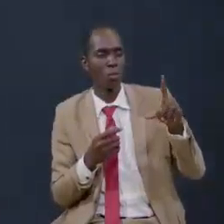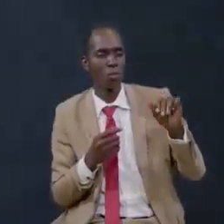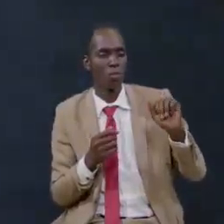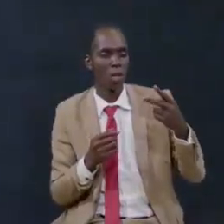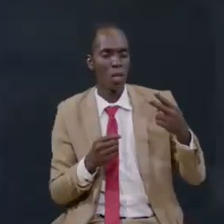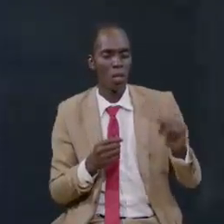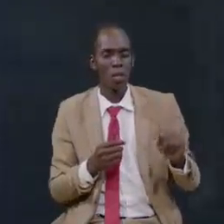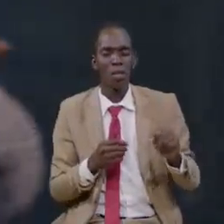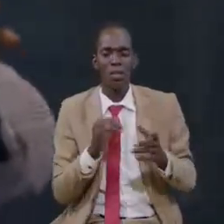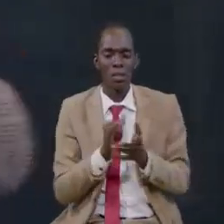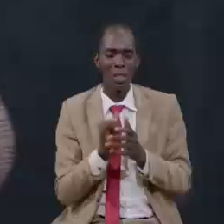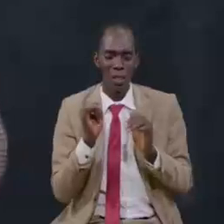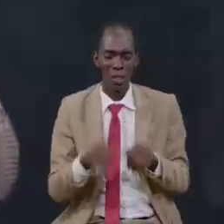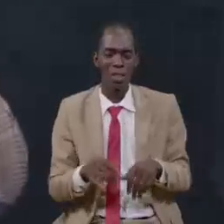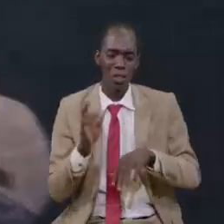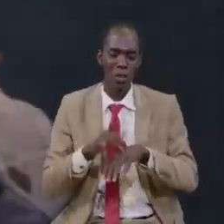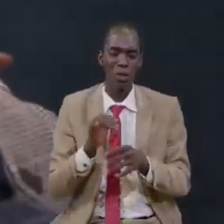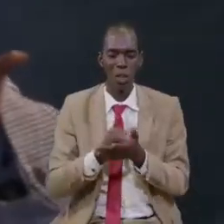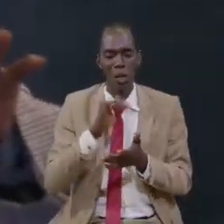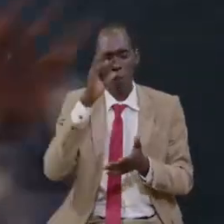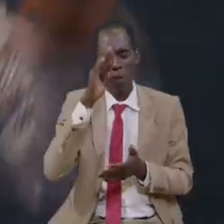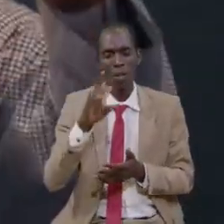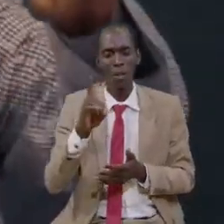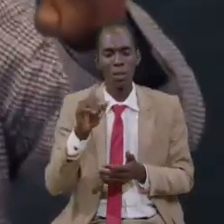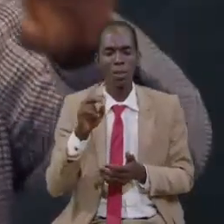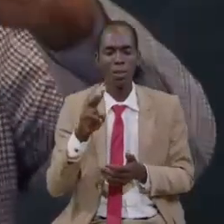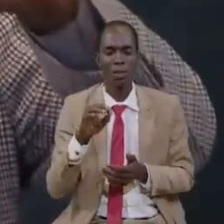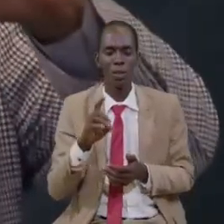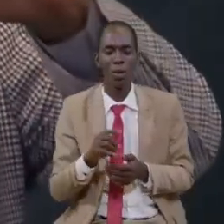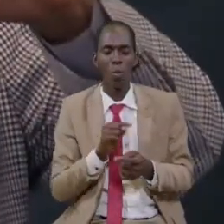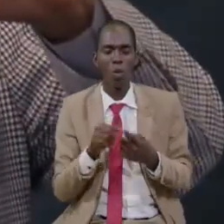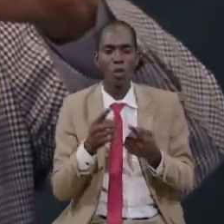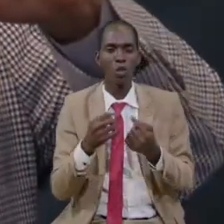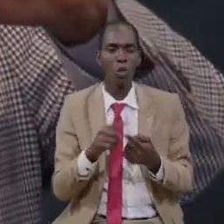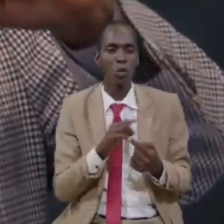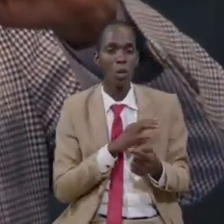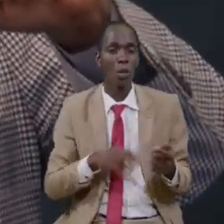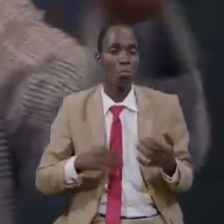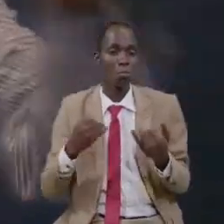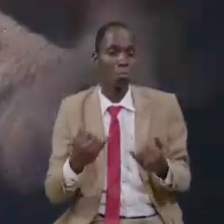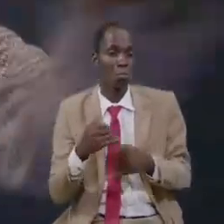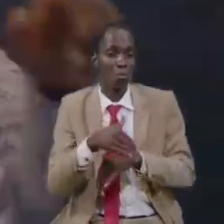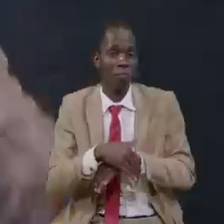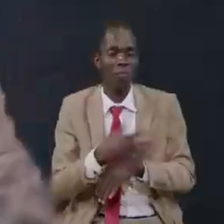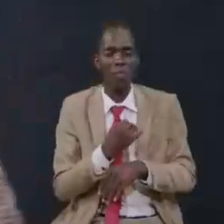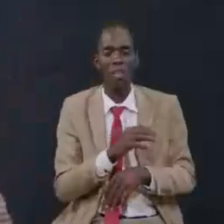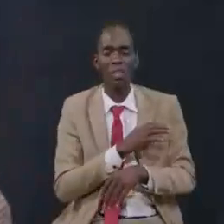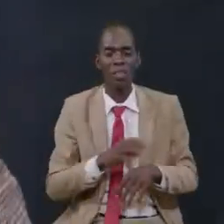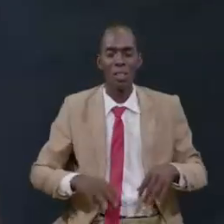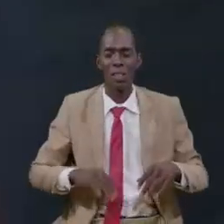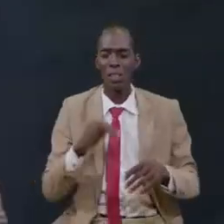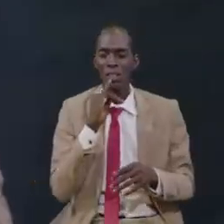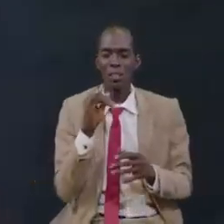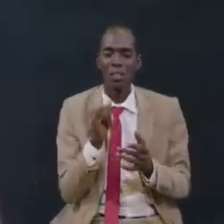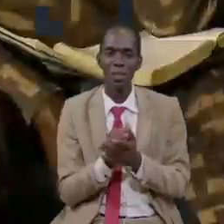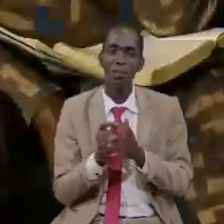that man David. When you come to Christ tonight, and Christ is that high tower, no curse will